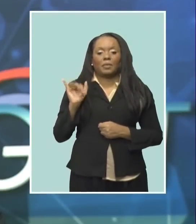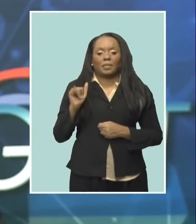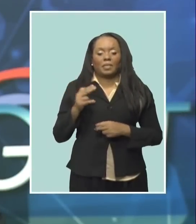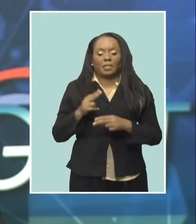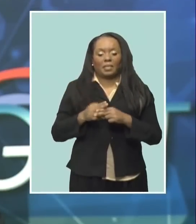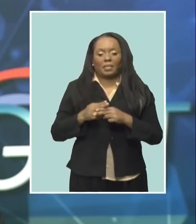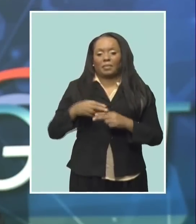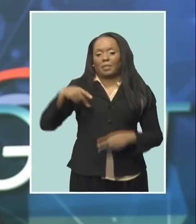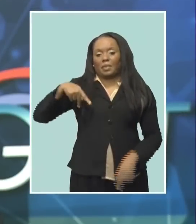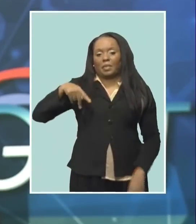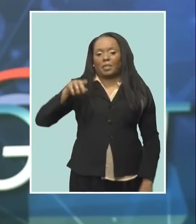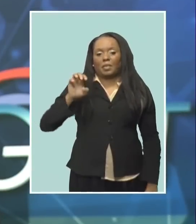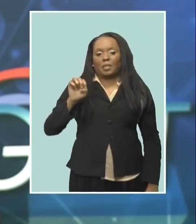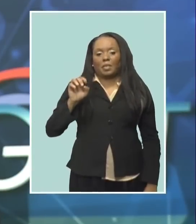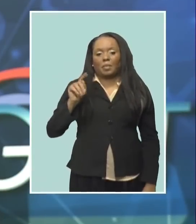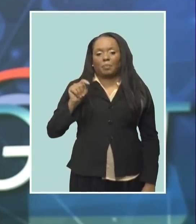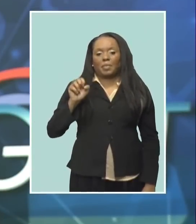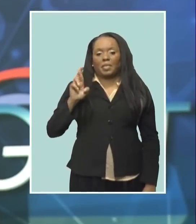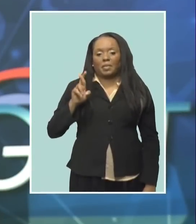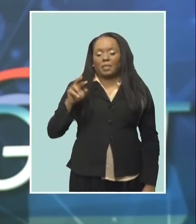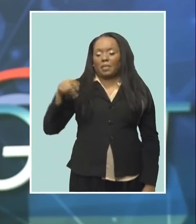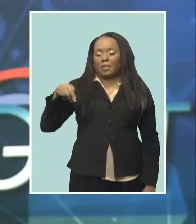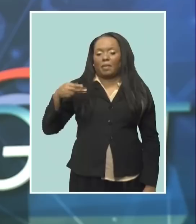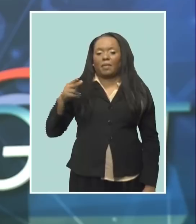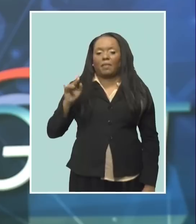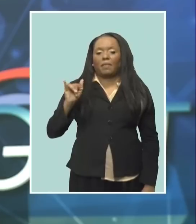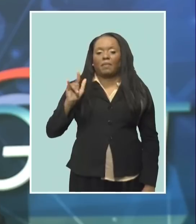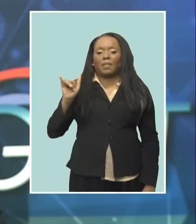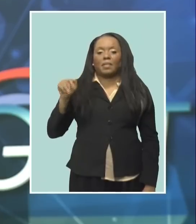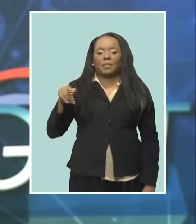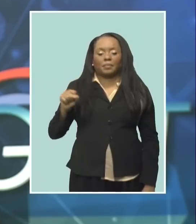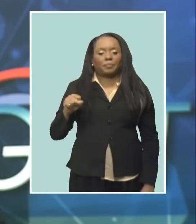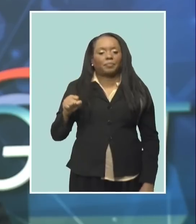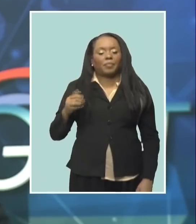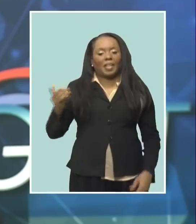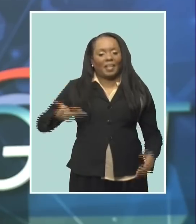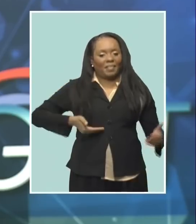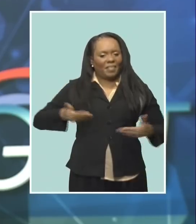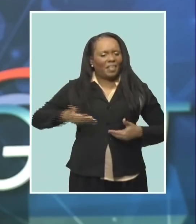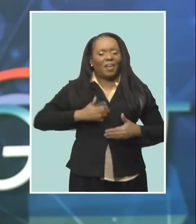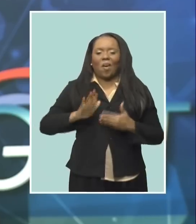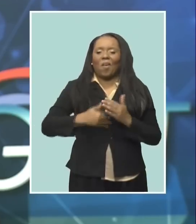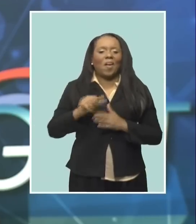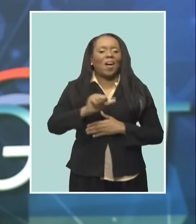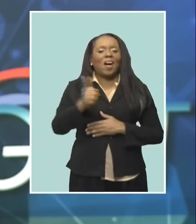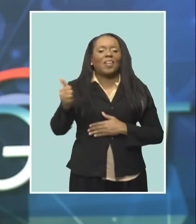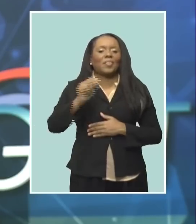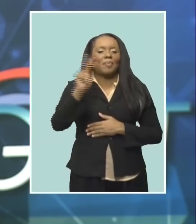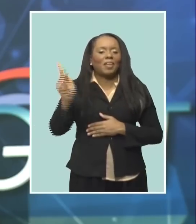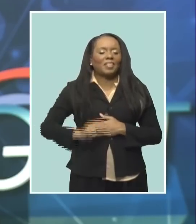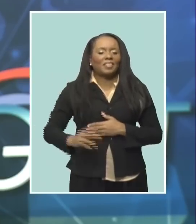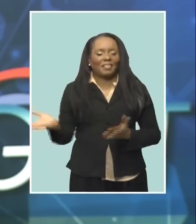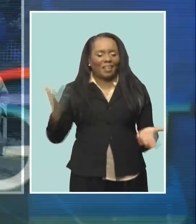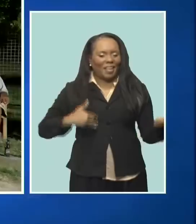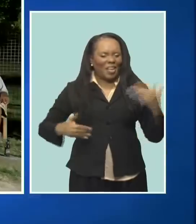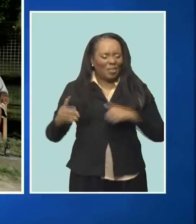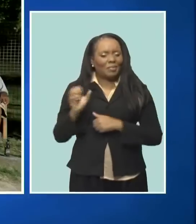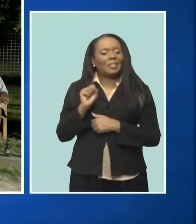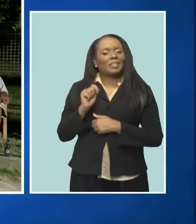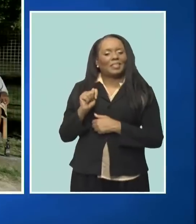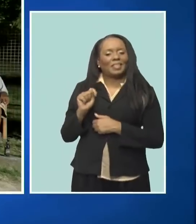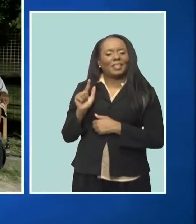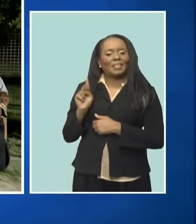inviting constituents from other parishes to come to St. Lucie to participate in the festivities. We see this